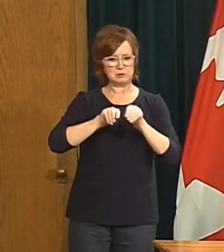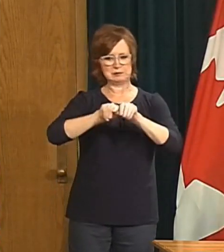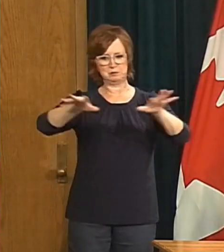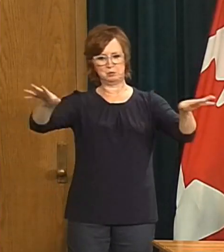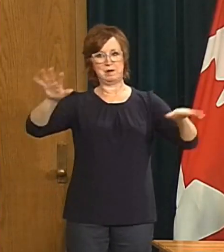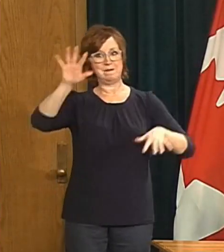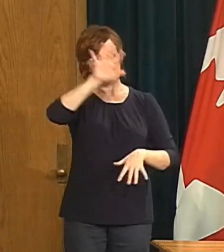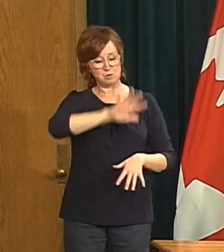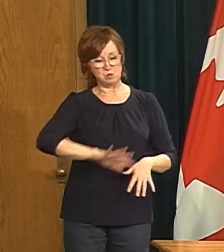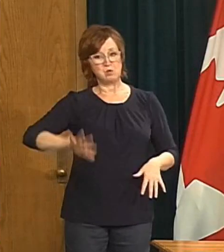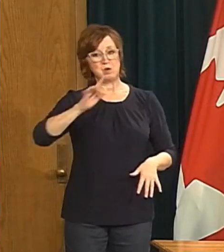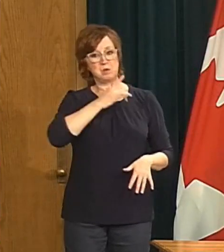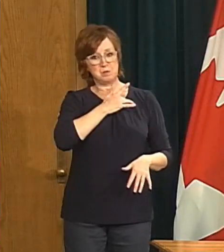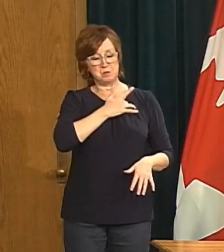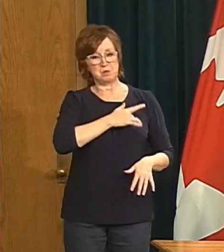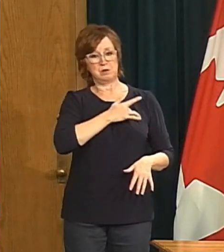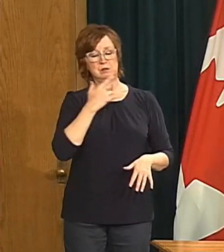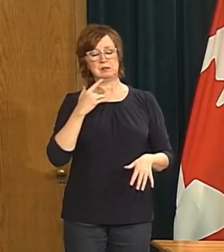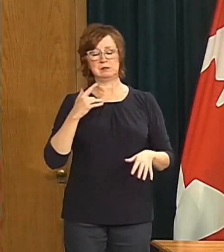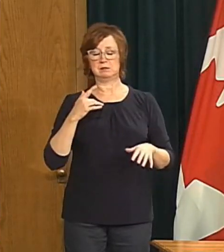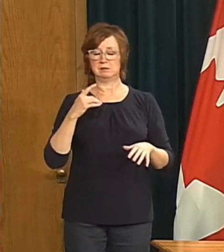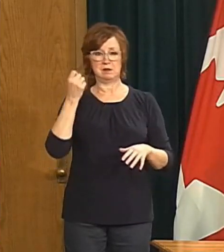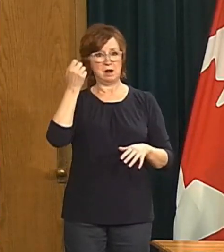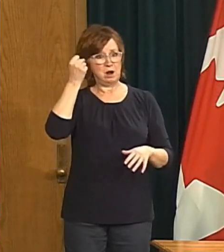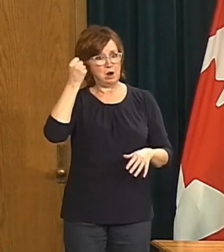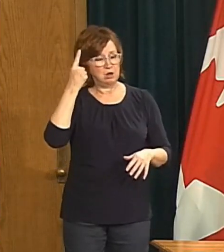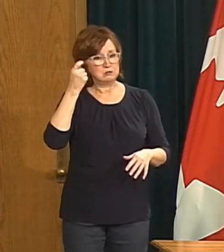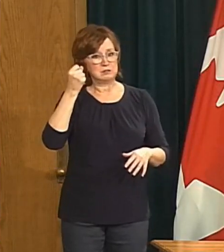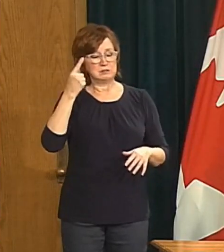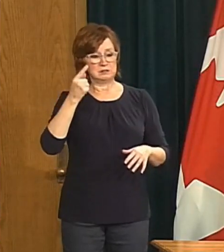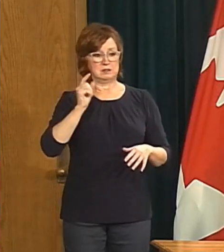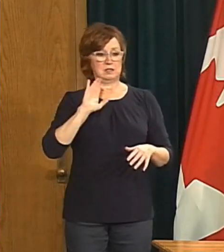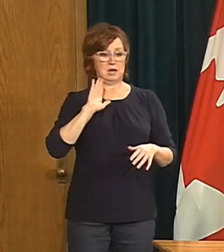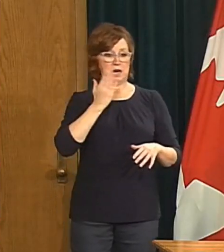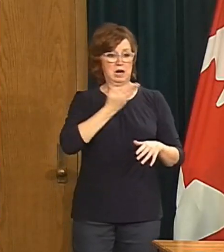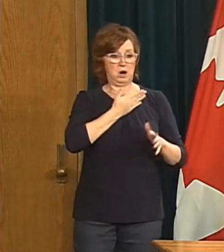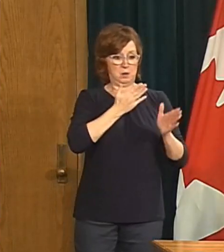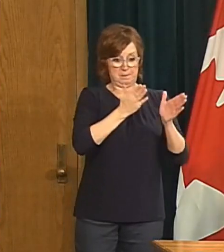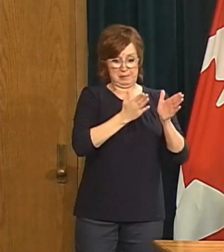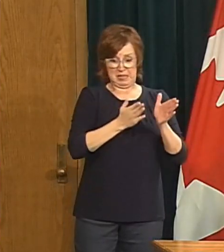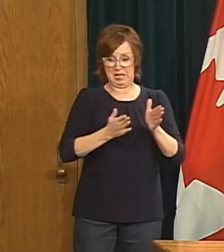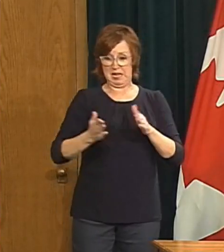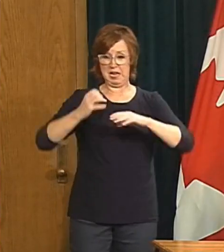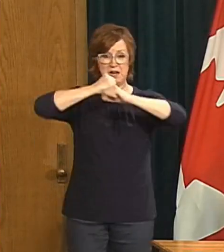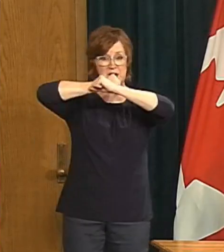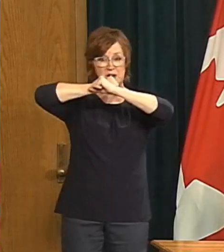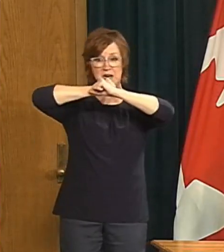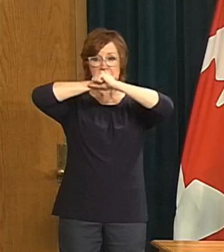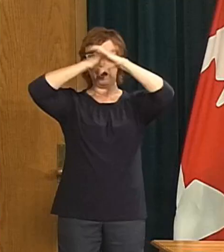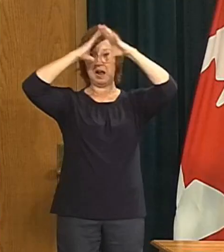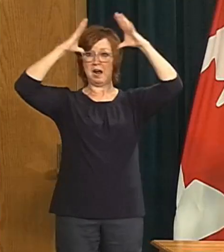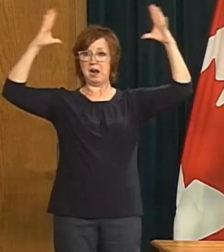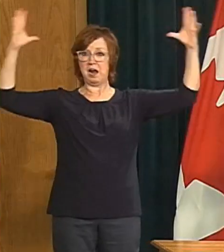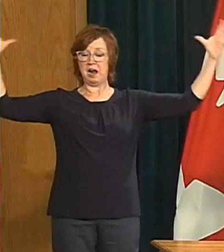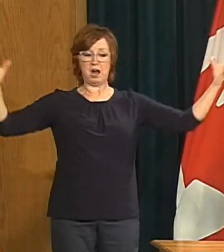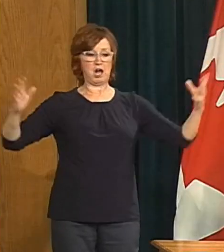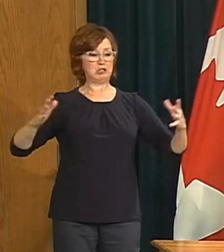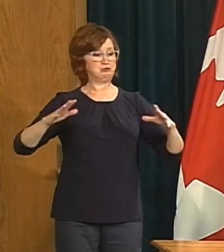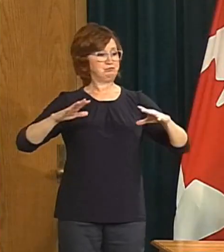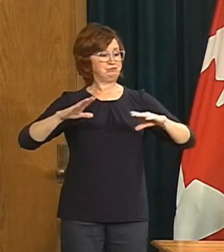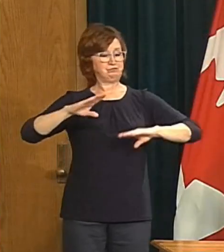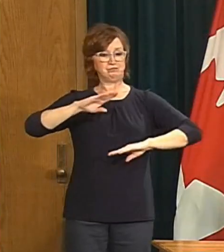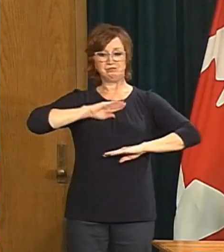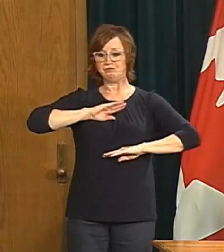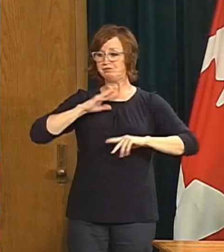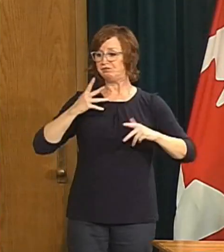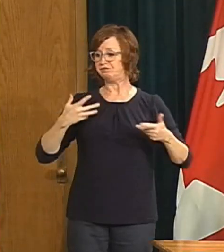across the province. So in no way is the plan that we are starting to discuss complacent. In no way is it going to be in